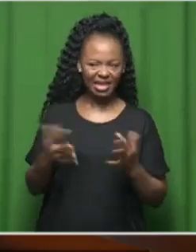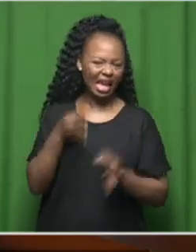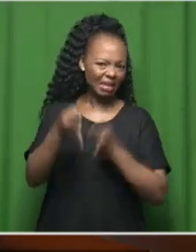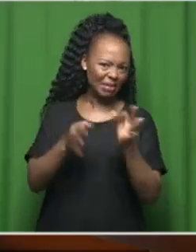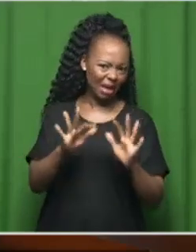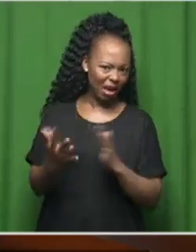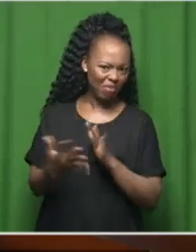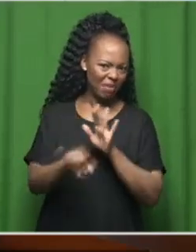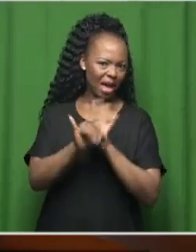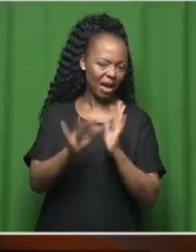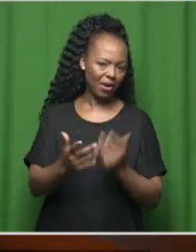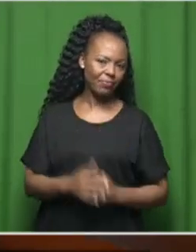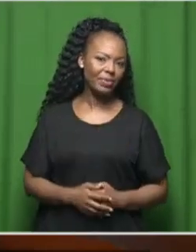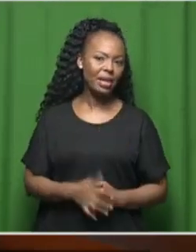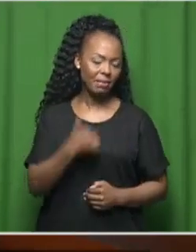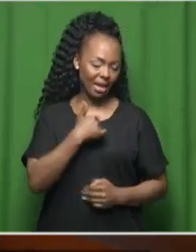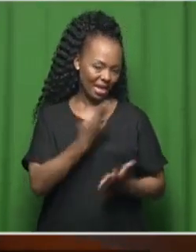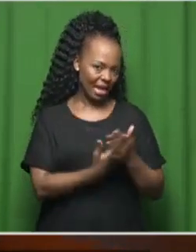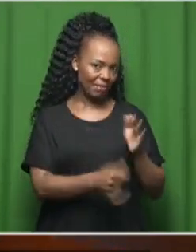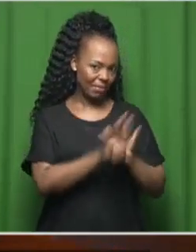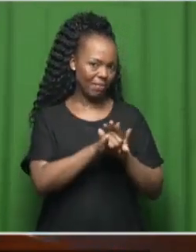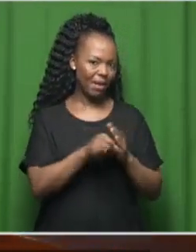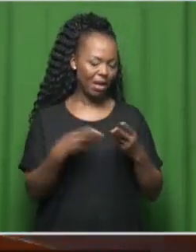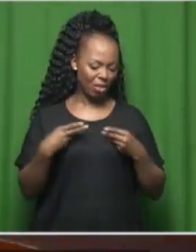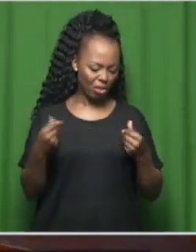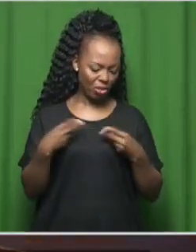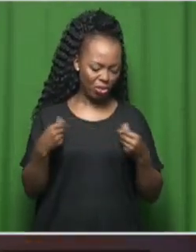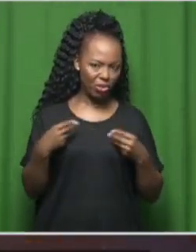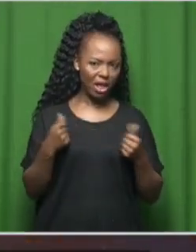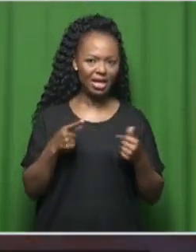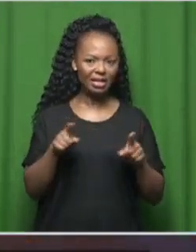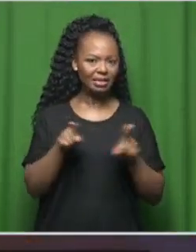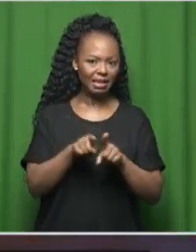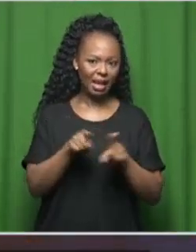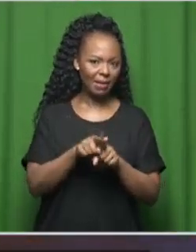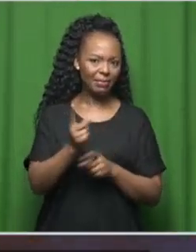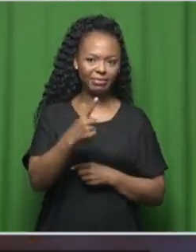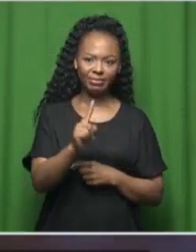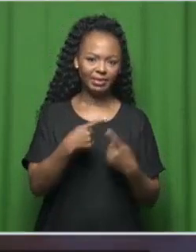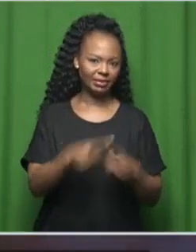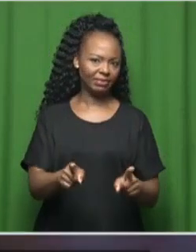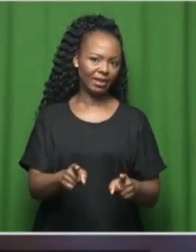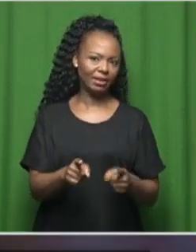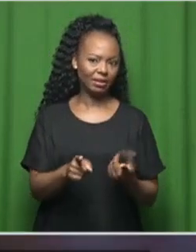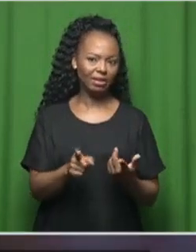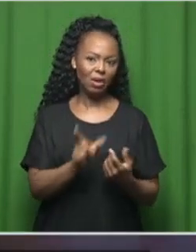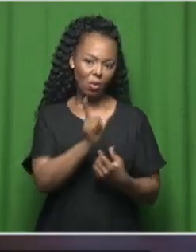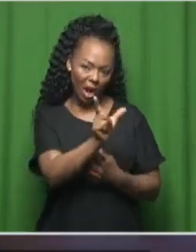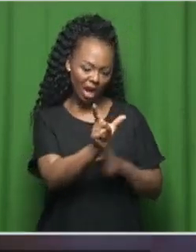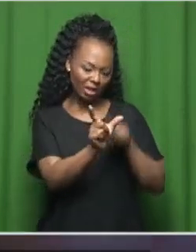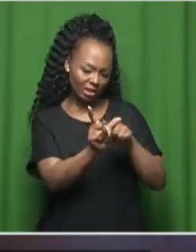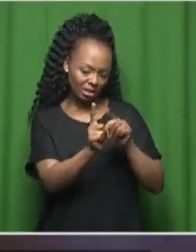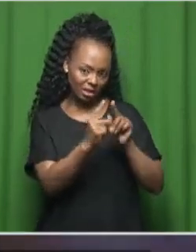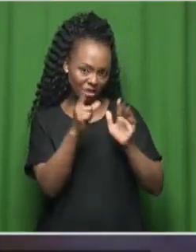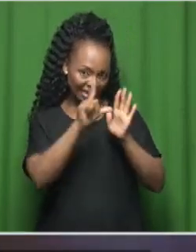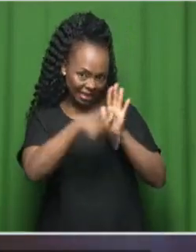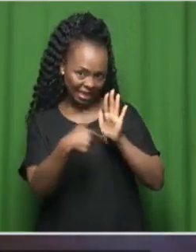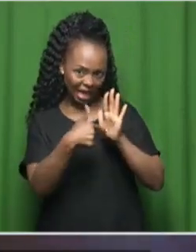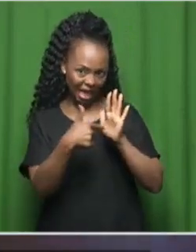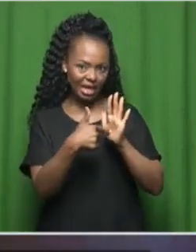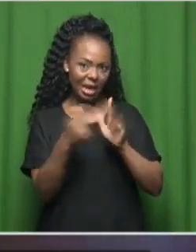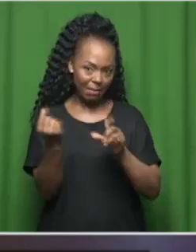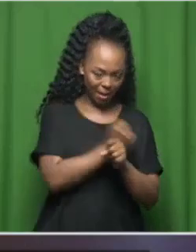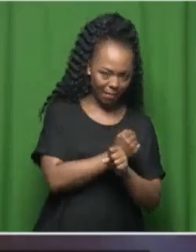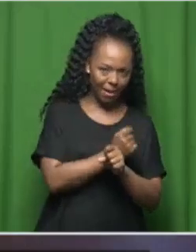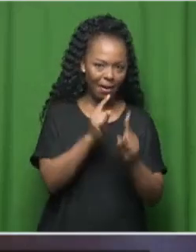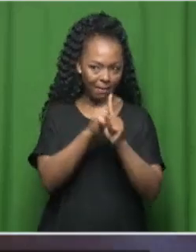creative director of the brand, I can tell the font is not quite the same. The words are the same, but the font is not quite it, and definitely the